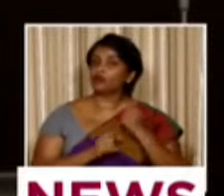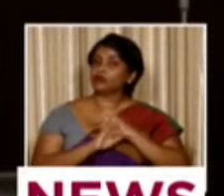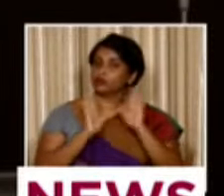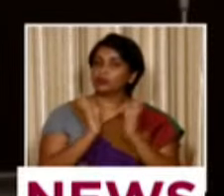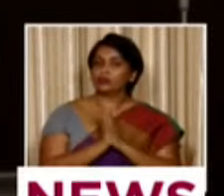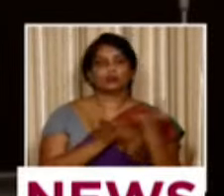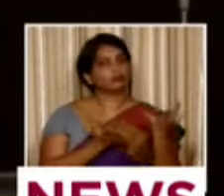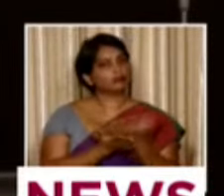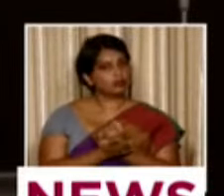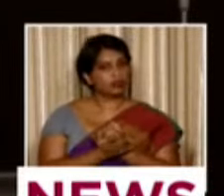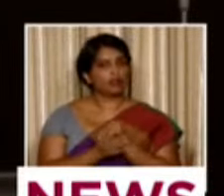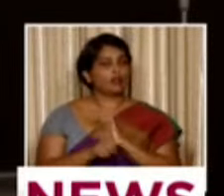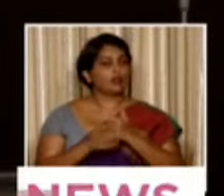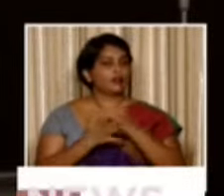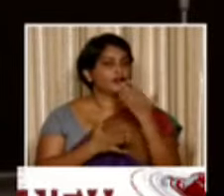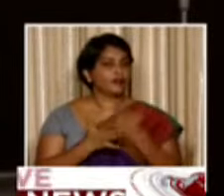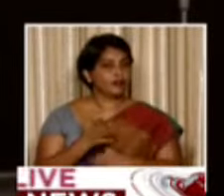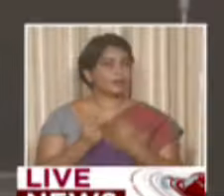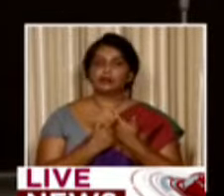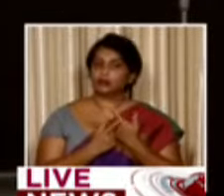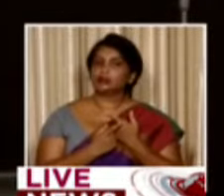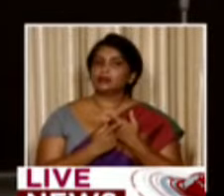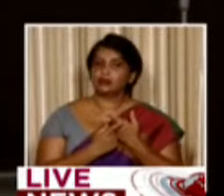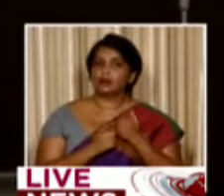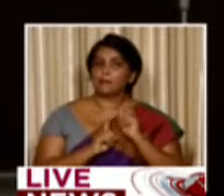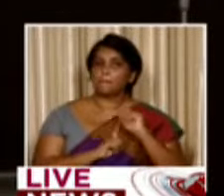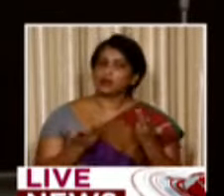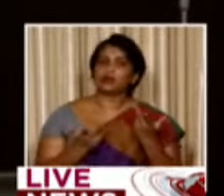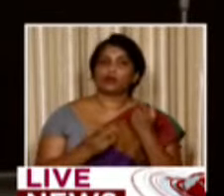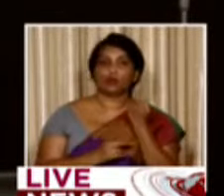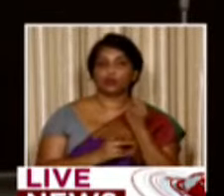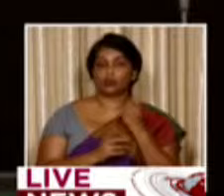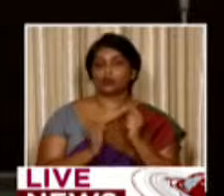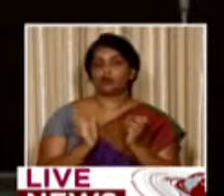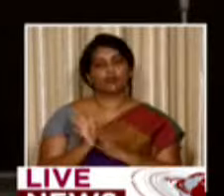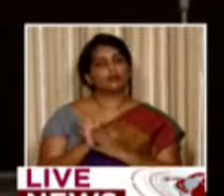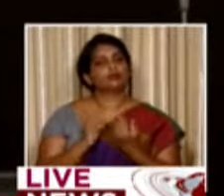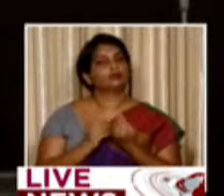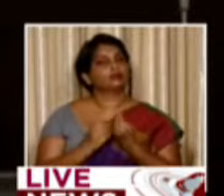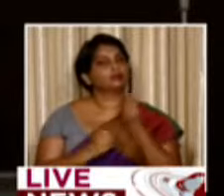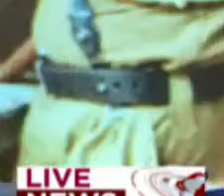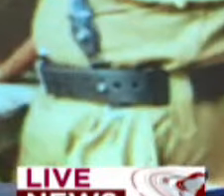checked and suitable legal actions will be taken in the future.